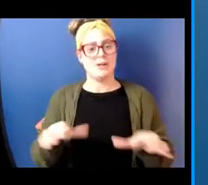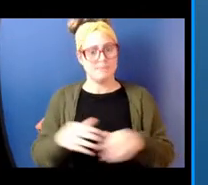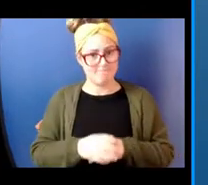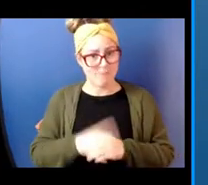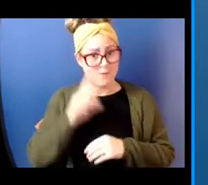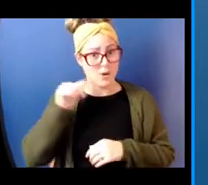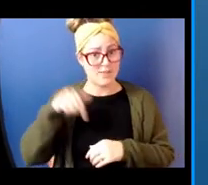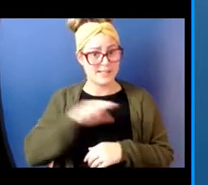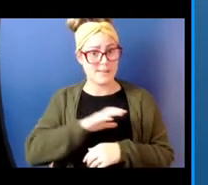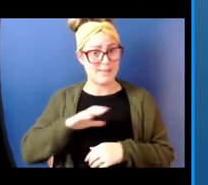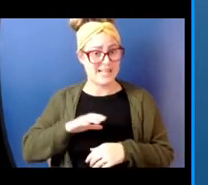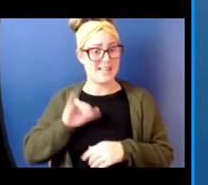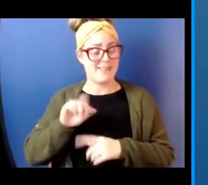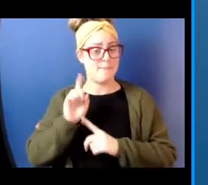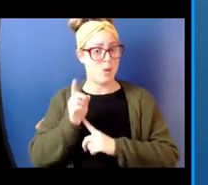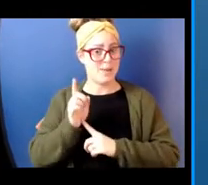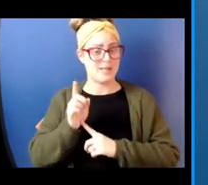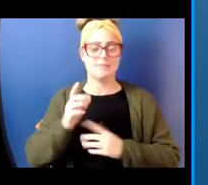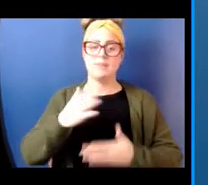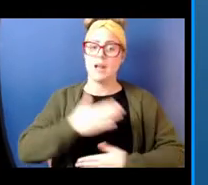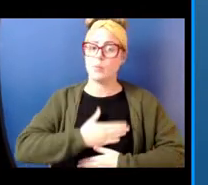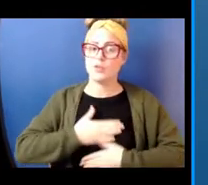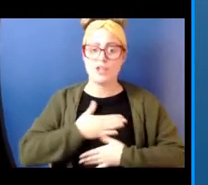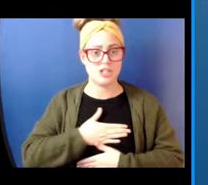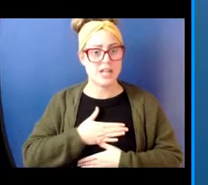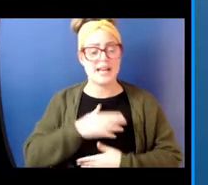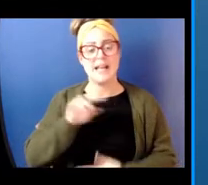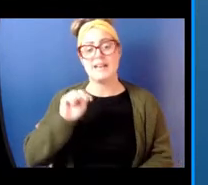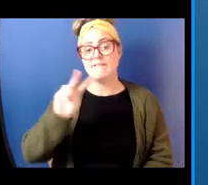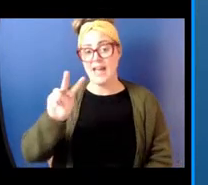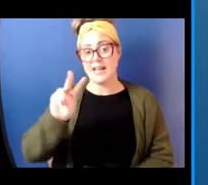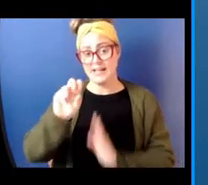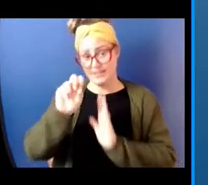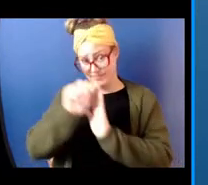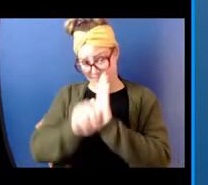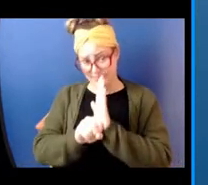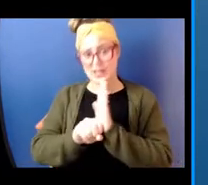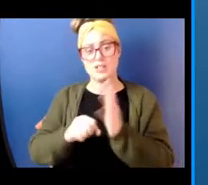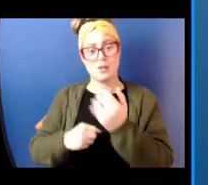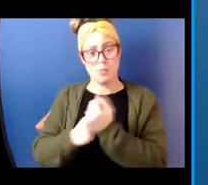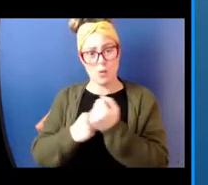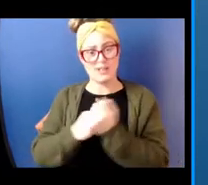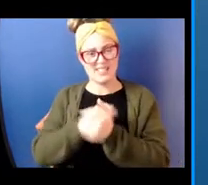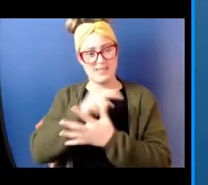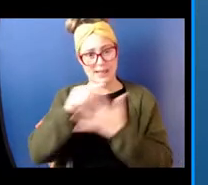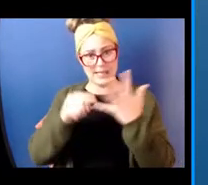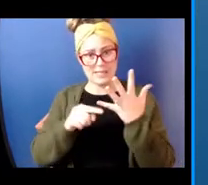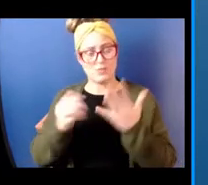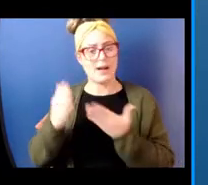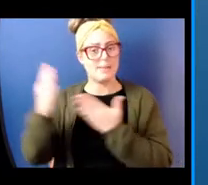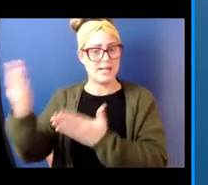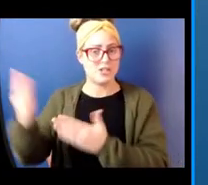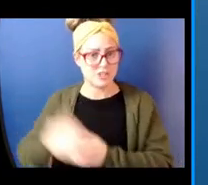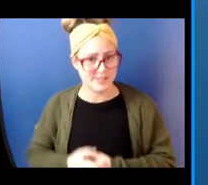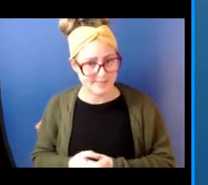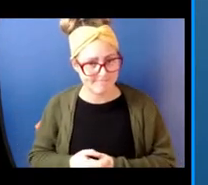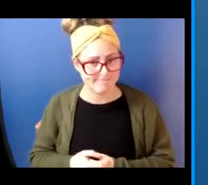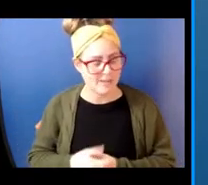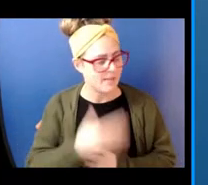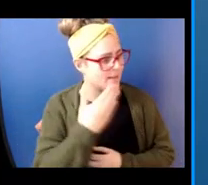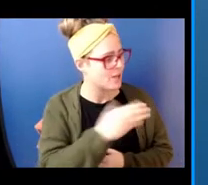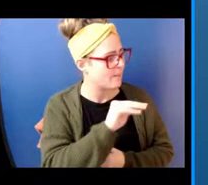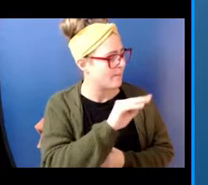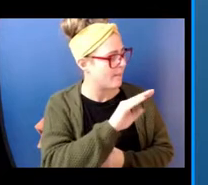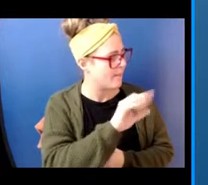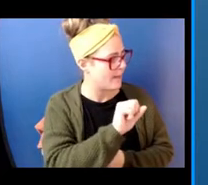at this moment so I appreciate it and Nevada is in support of these uh recommendations thank you Miss Blanco